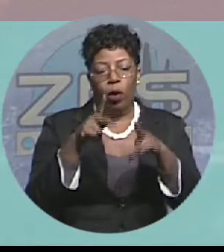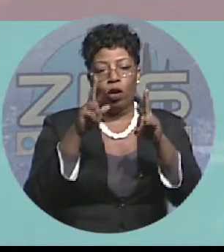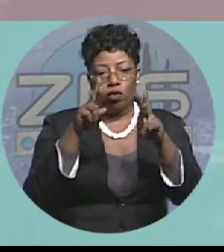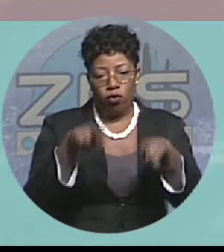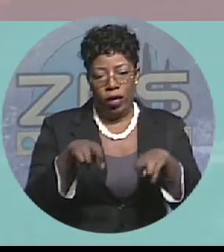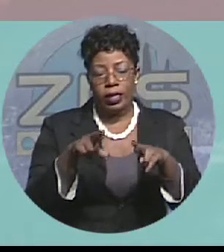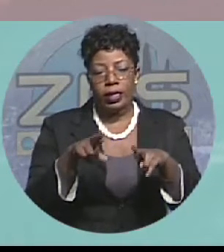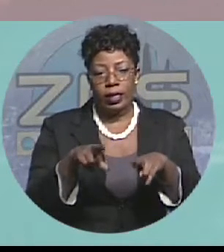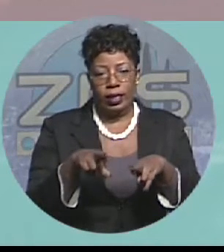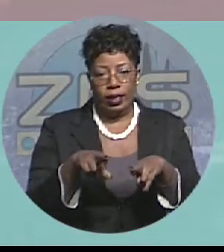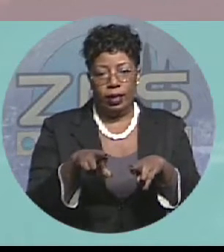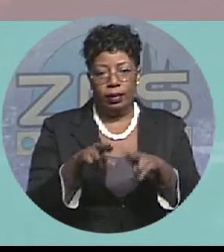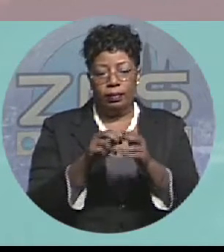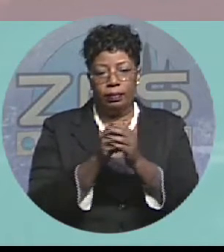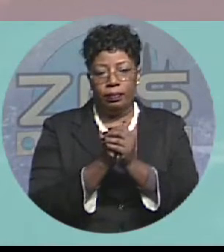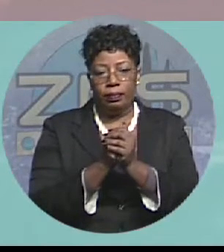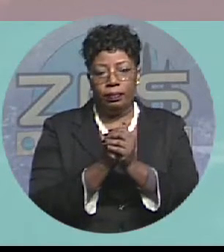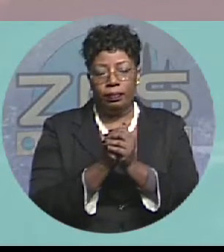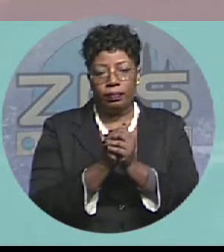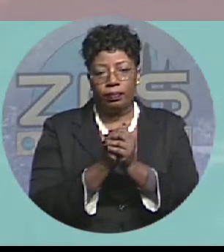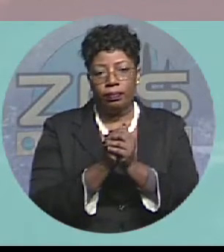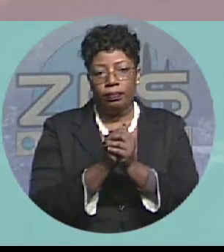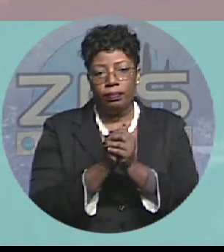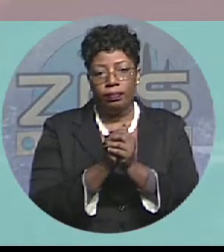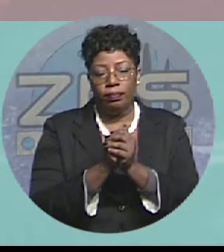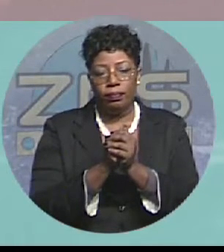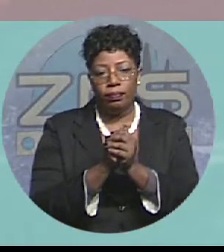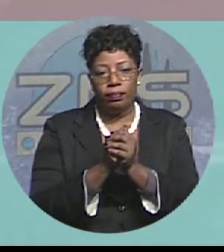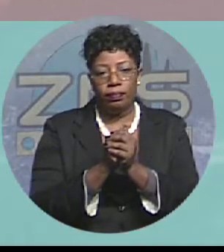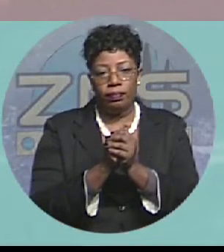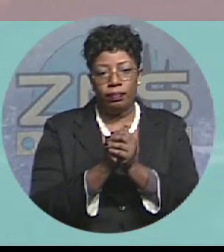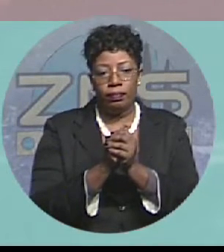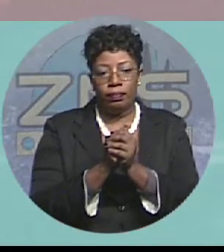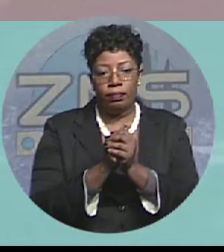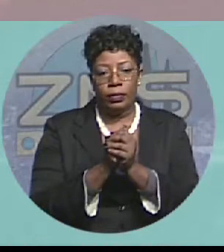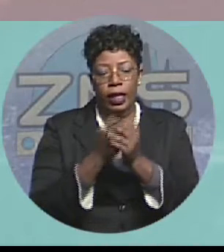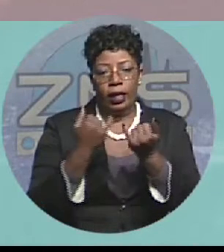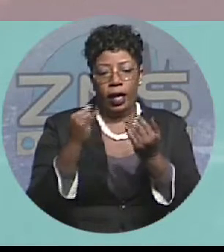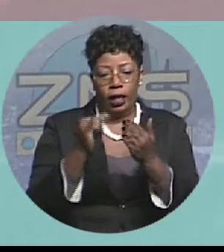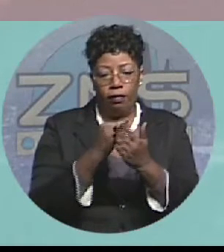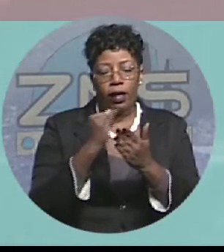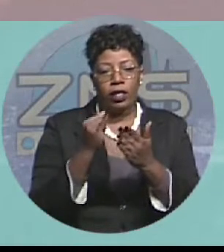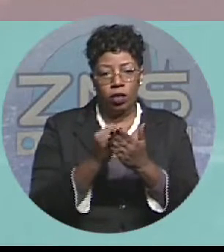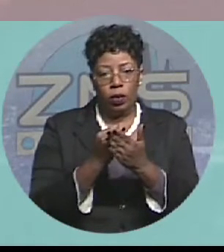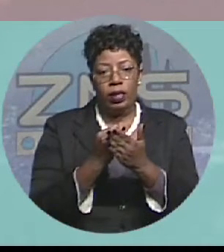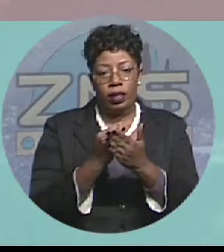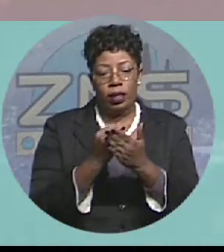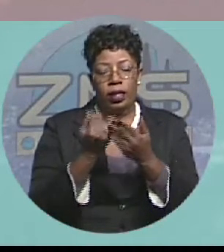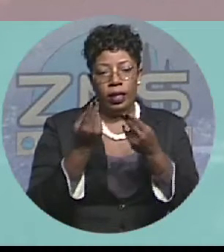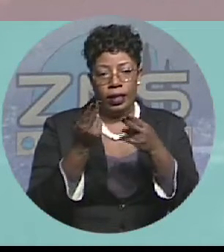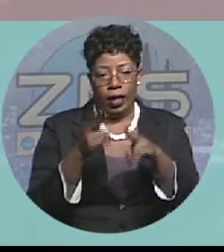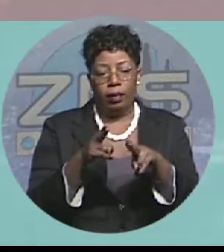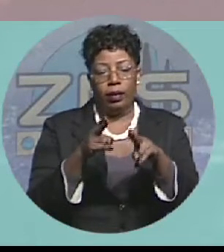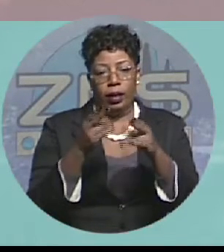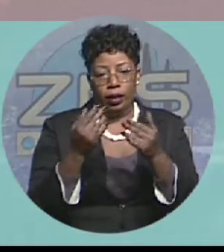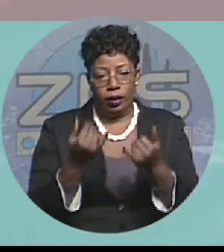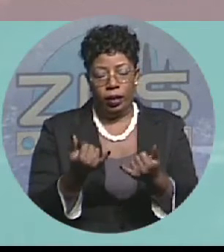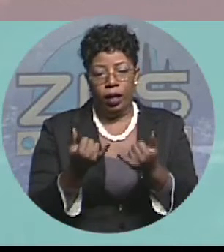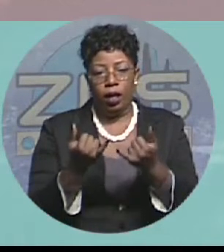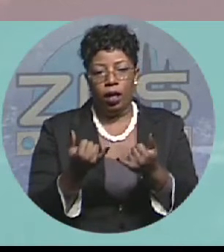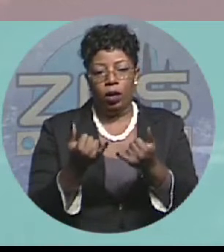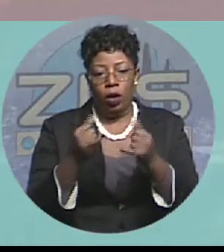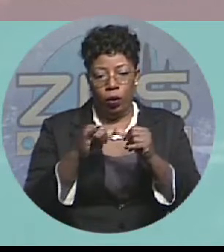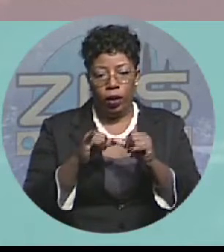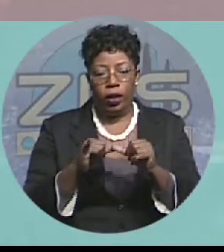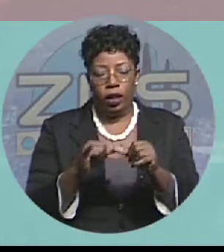result. And so the investigation as I speak now is ongoing. We are